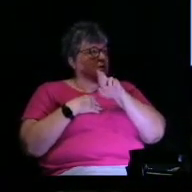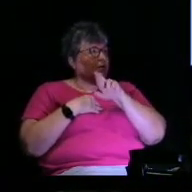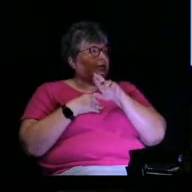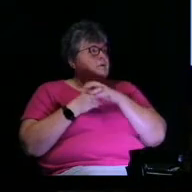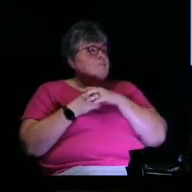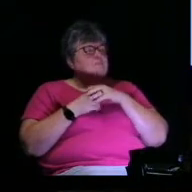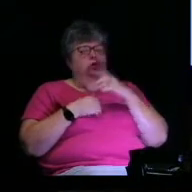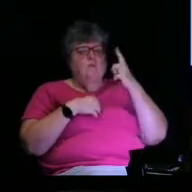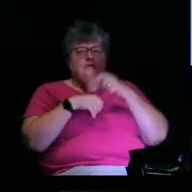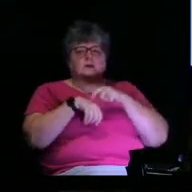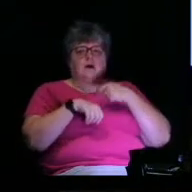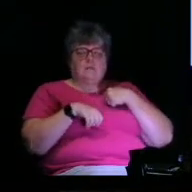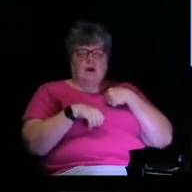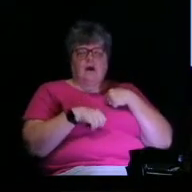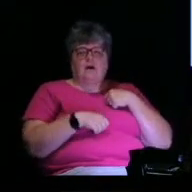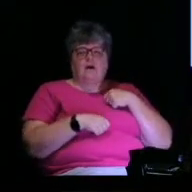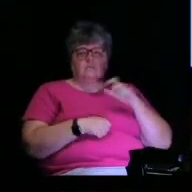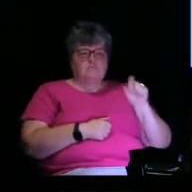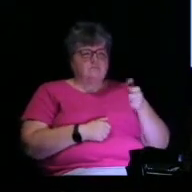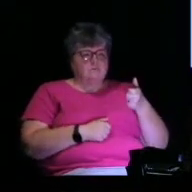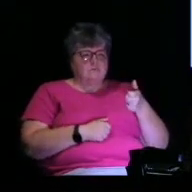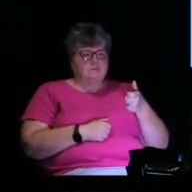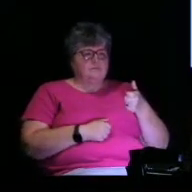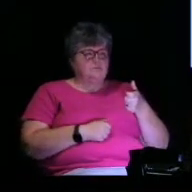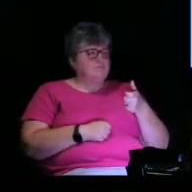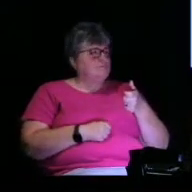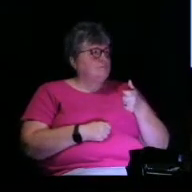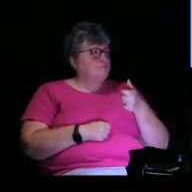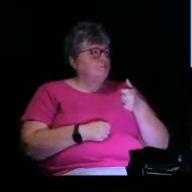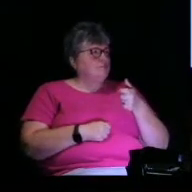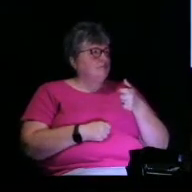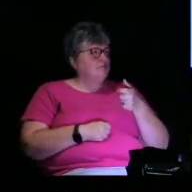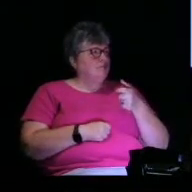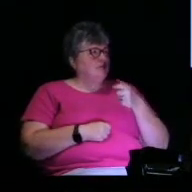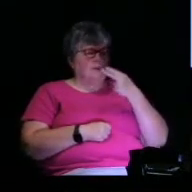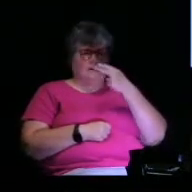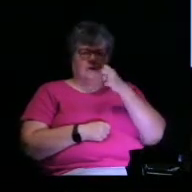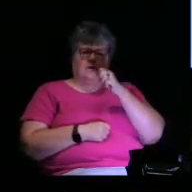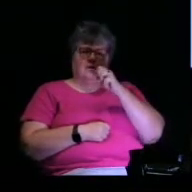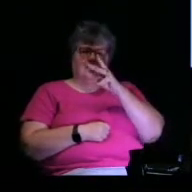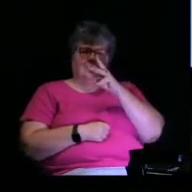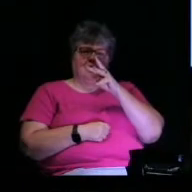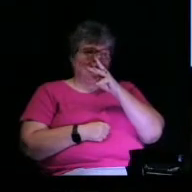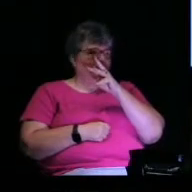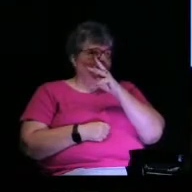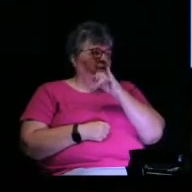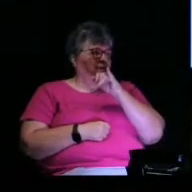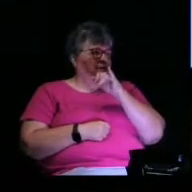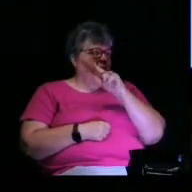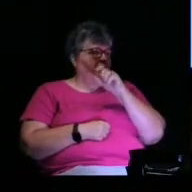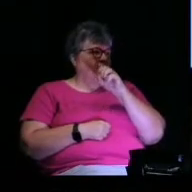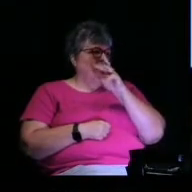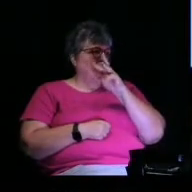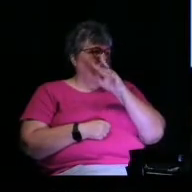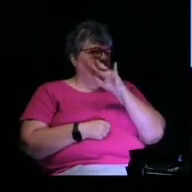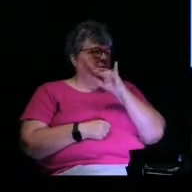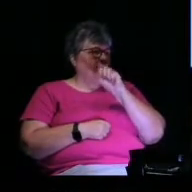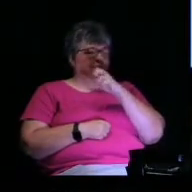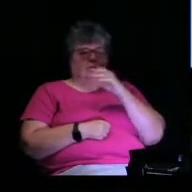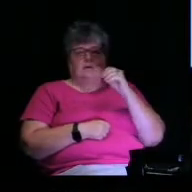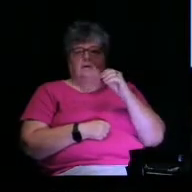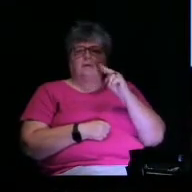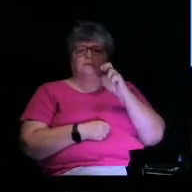like, happy to be stuck with you. That's a vivid memory. Isn't it weird about music? Like, I remember going to that trailer, the first thing I did was I turned on the radio, and that was a